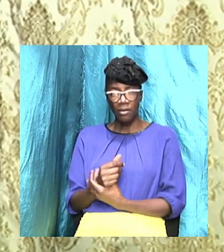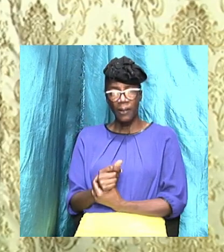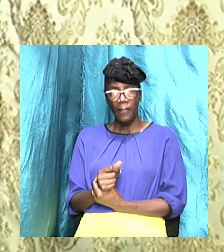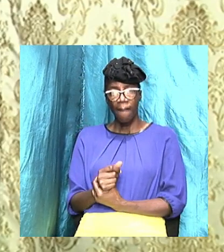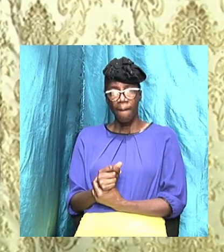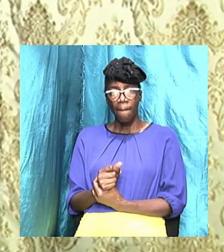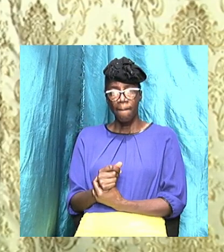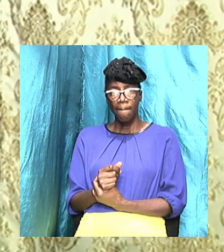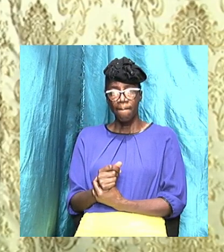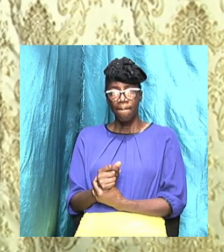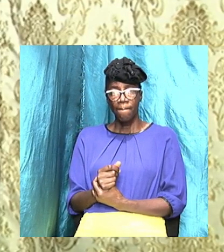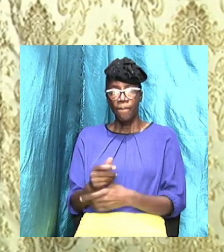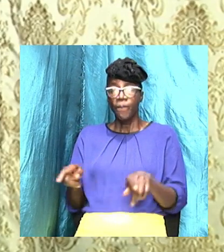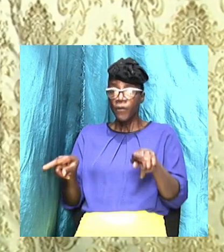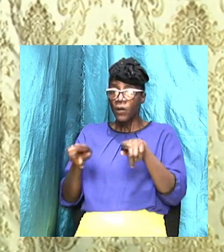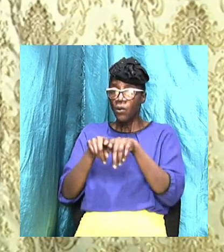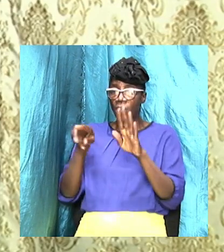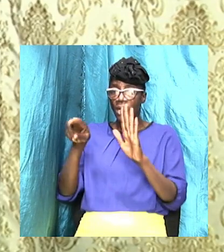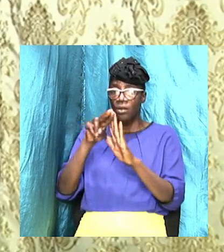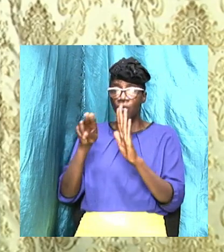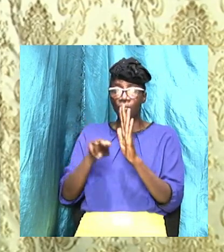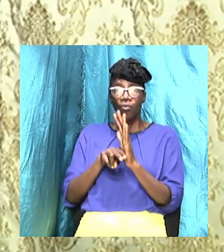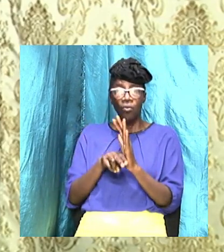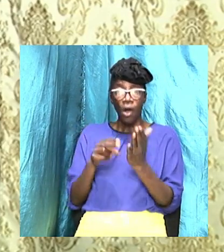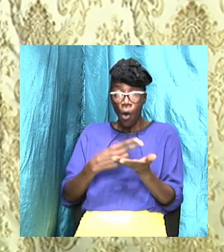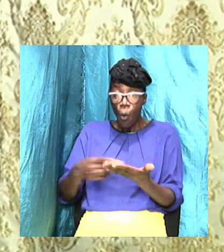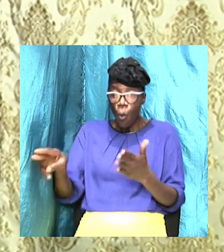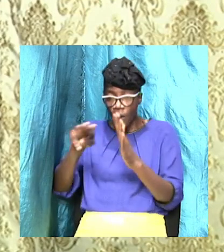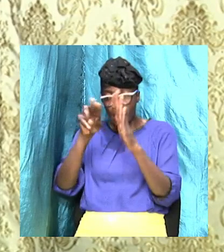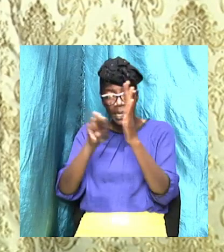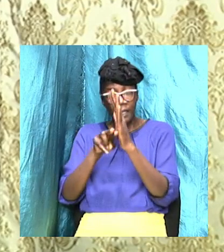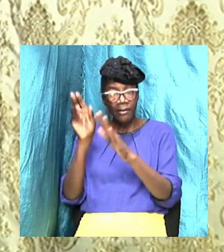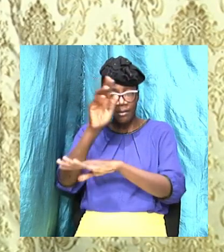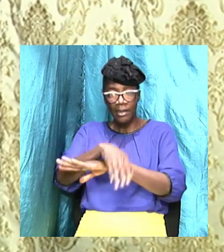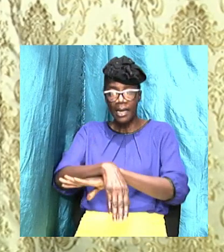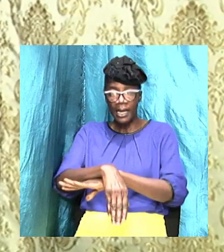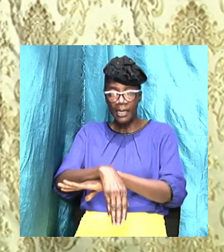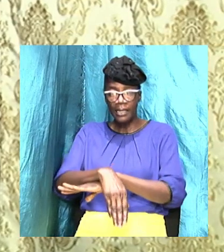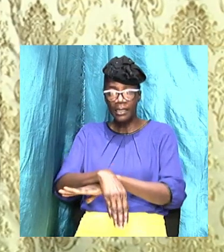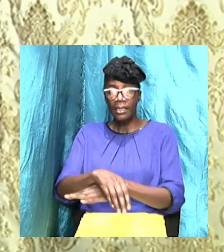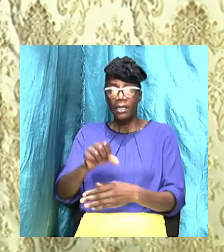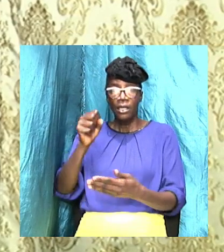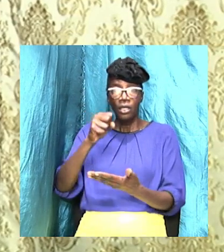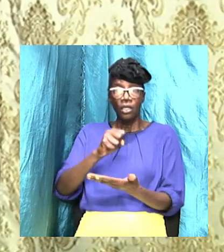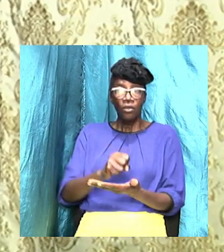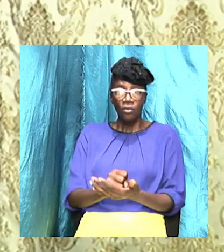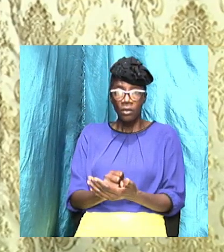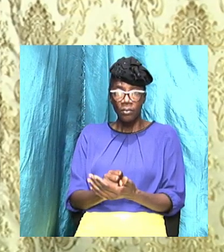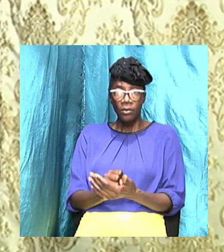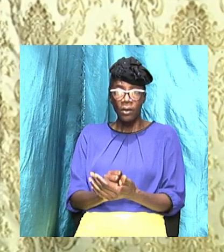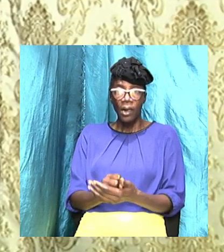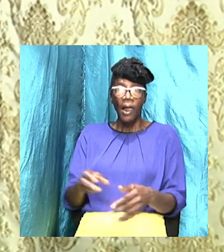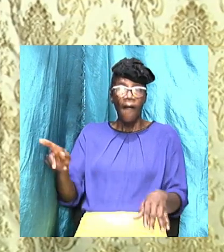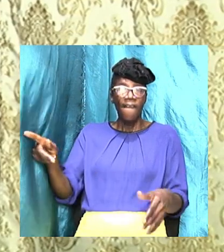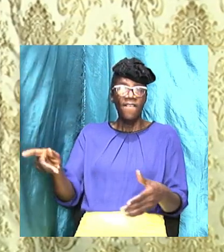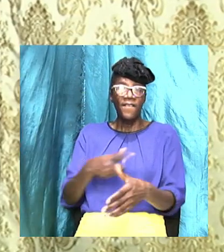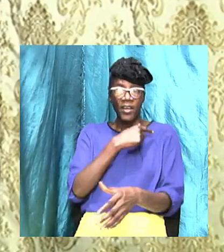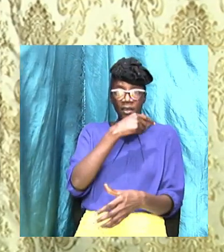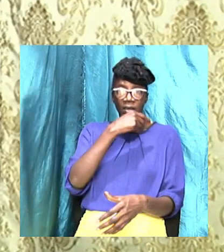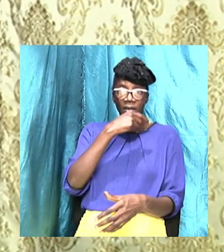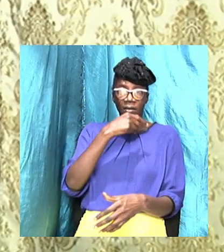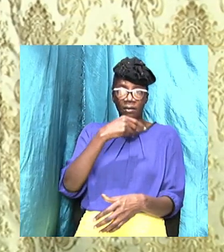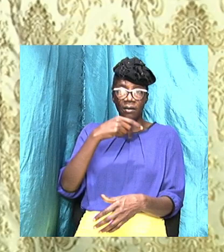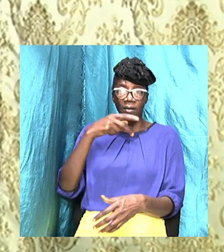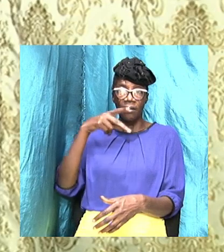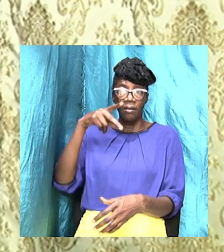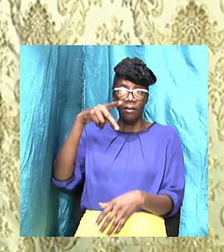So as we look at holiness tonight, the scripture that we need to pay attention to is 1 Peter